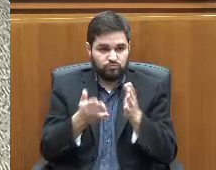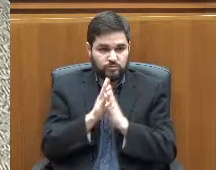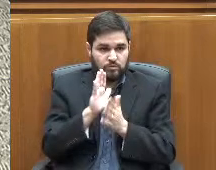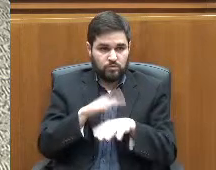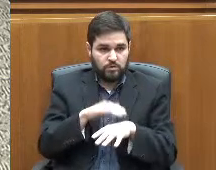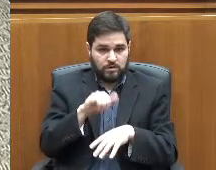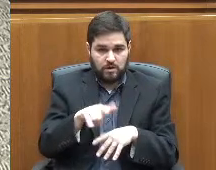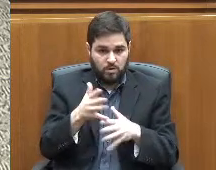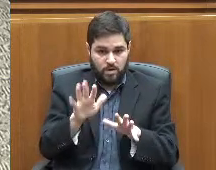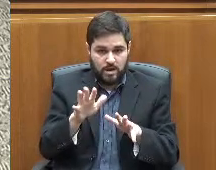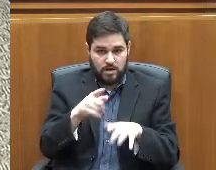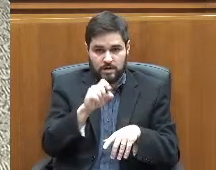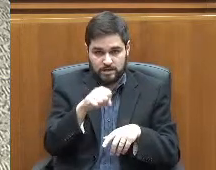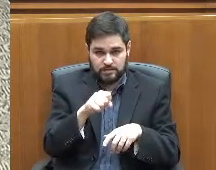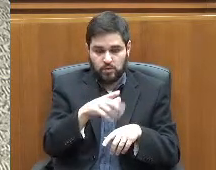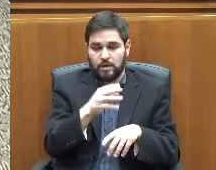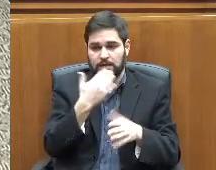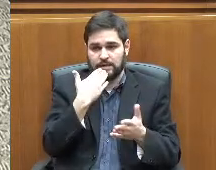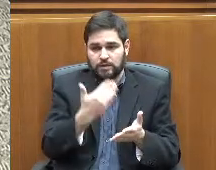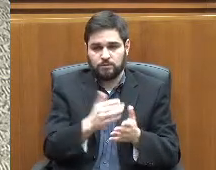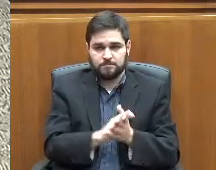you. Yes, sir.